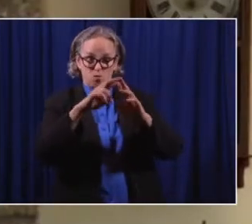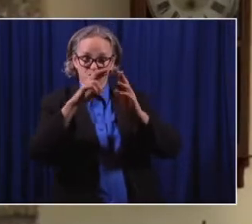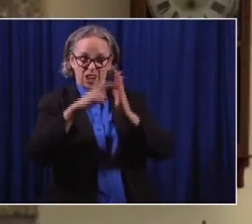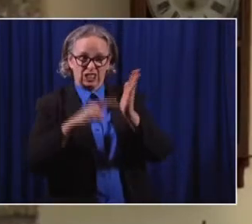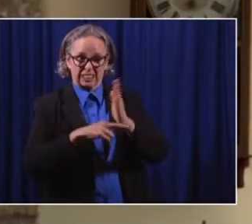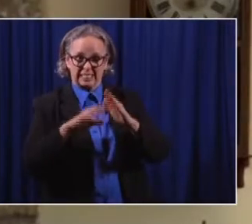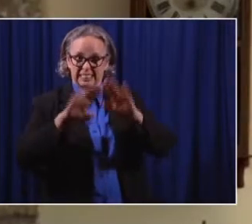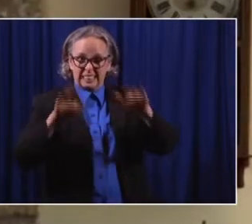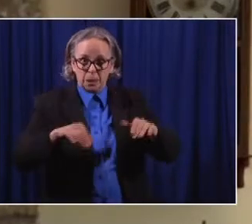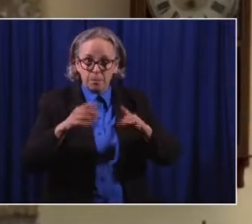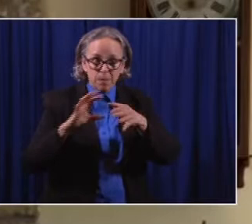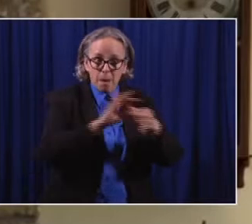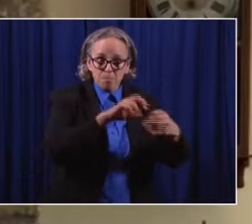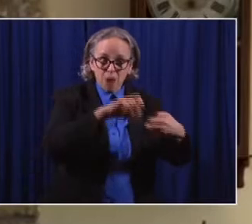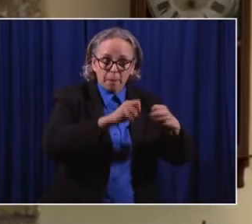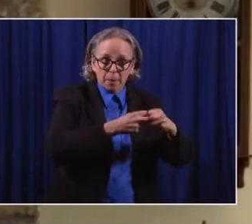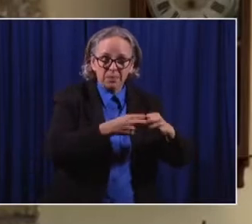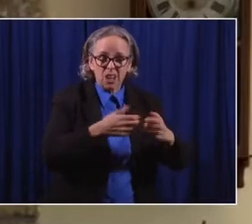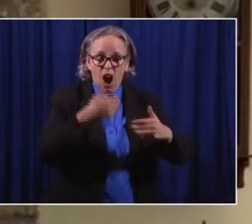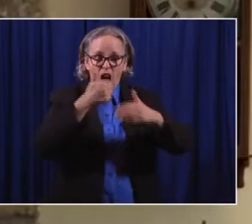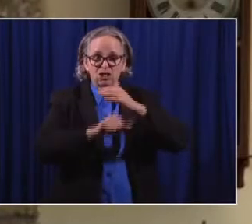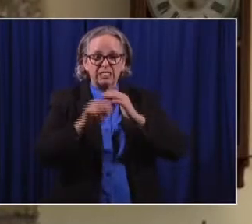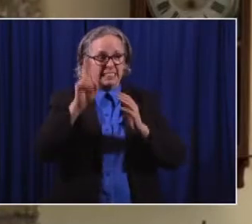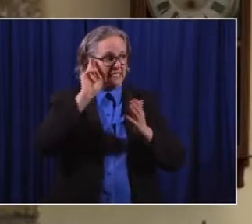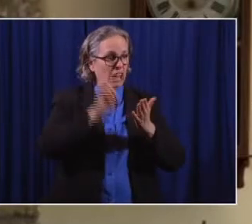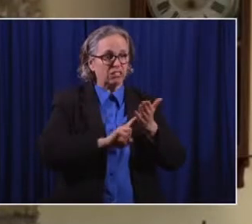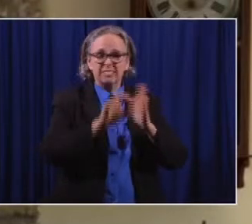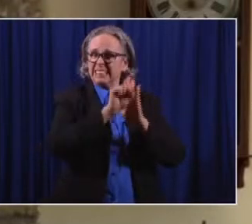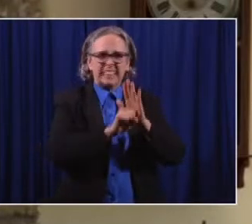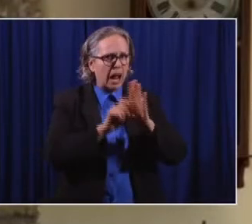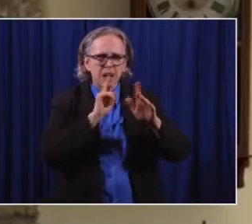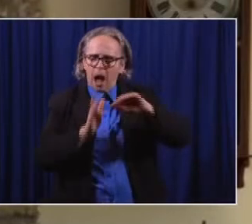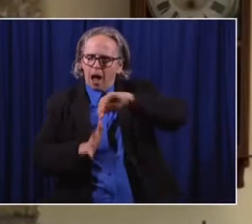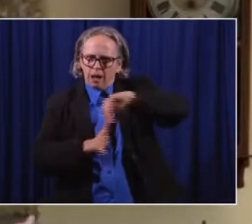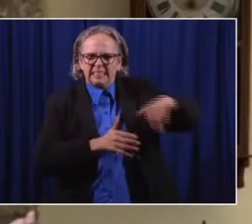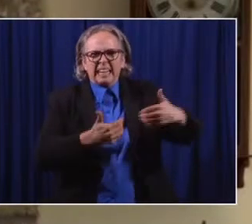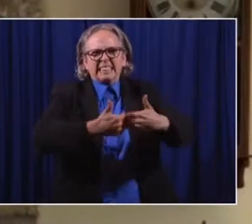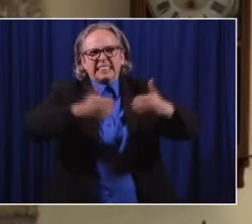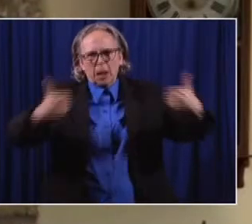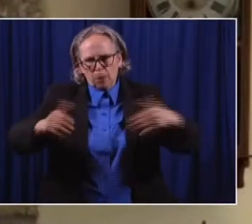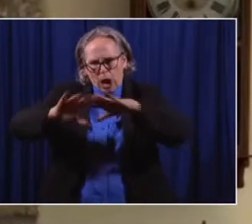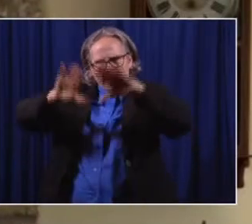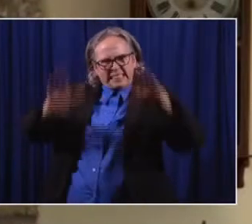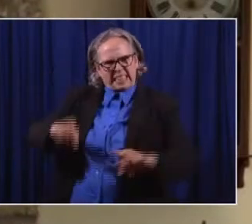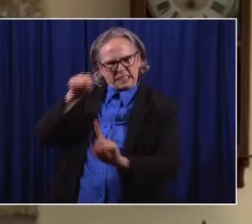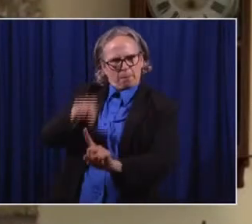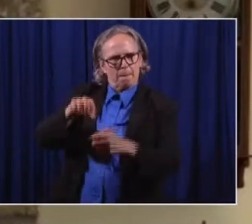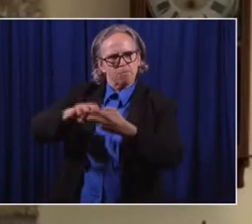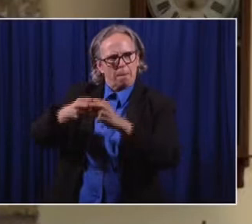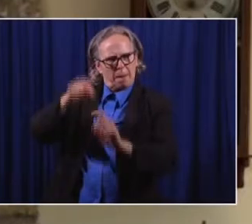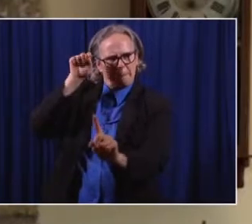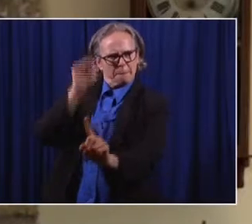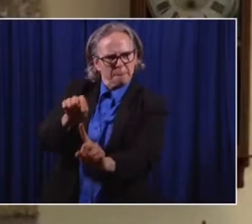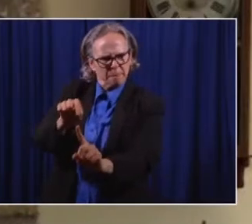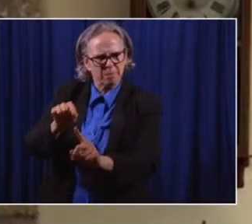he would, Frank would like me to say that. Buck stops here with us. There was a glitch. There was a computer